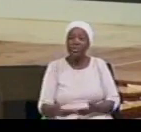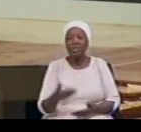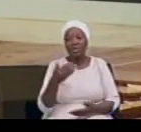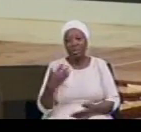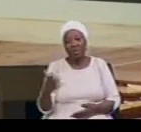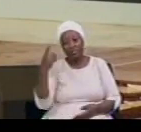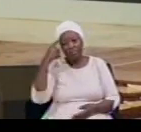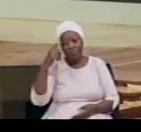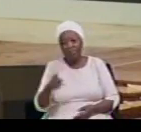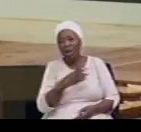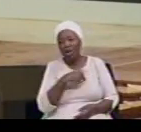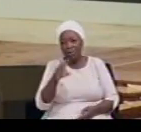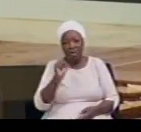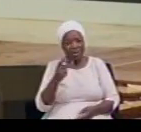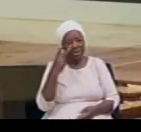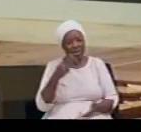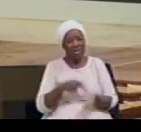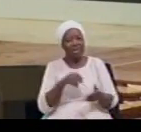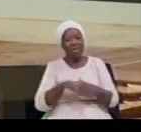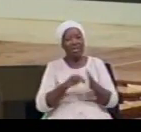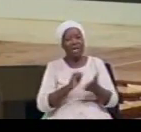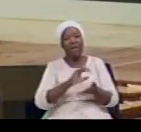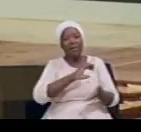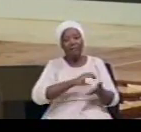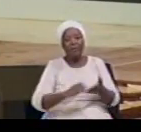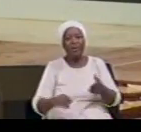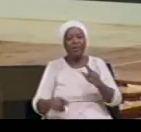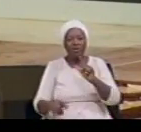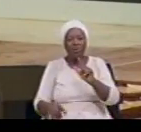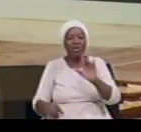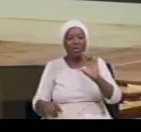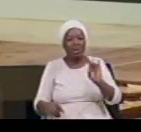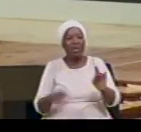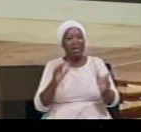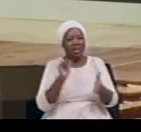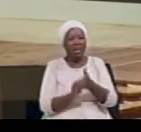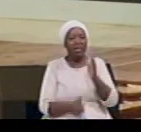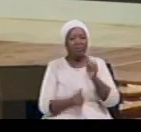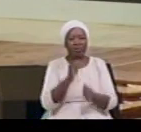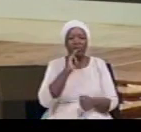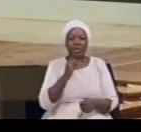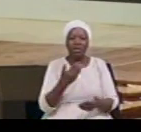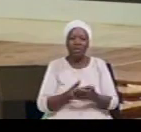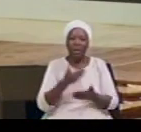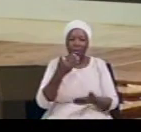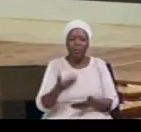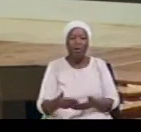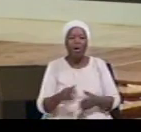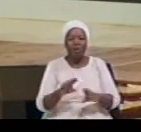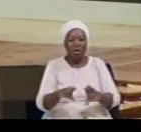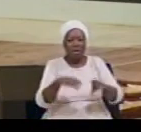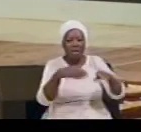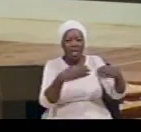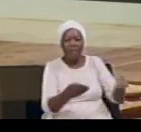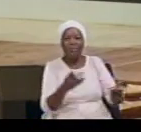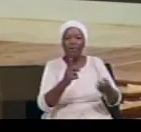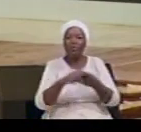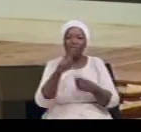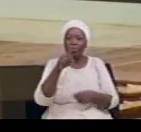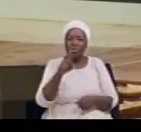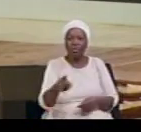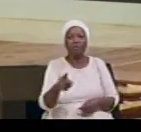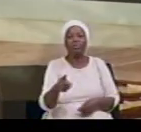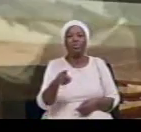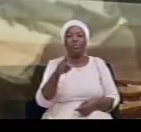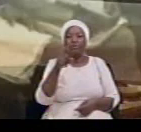that verse 28. That which is purchased, handed over to you, you